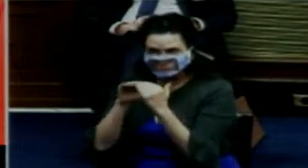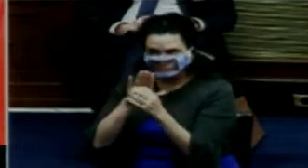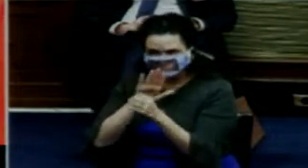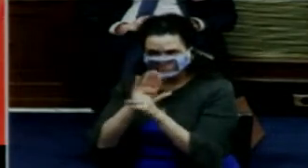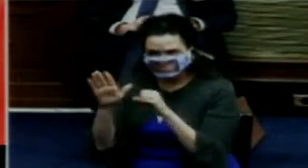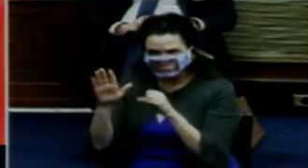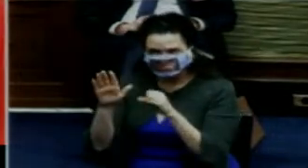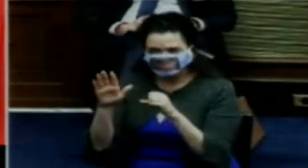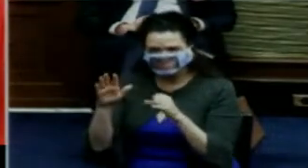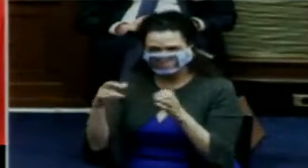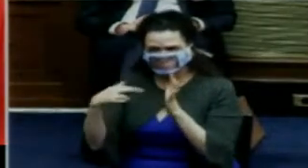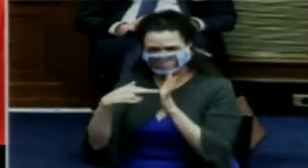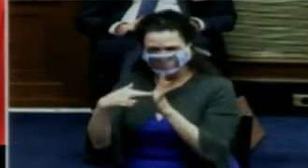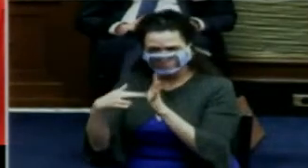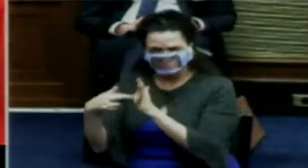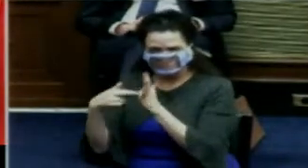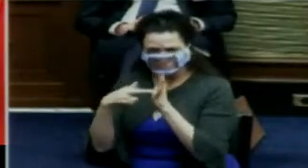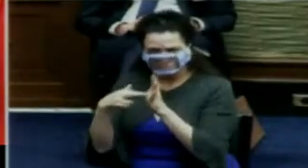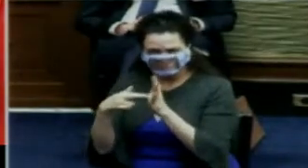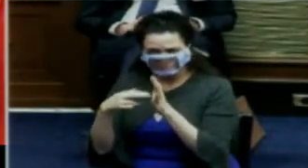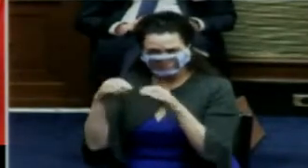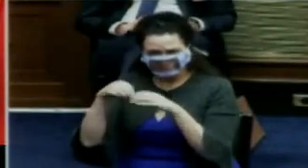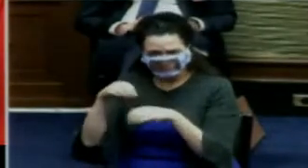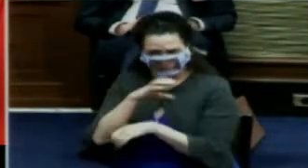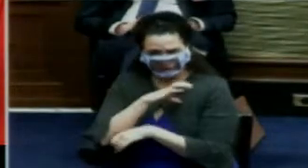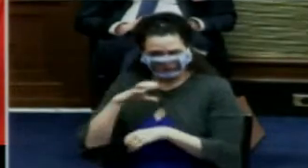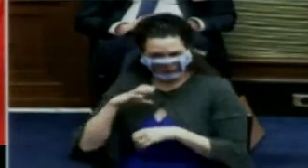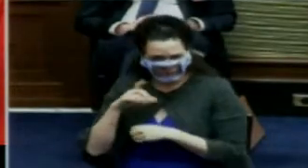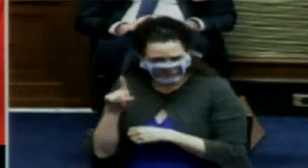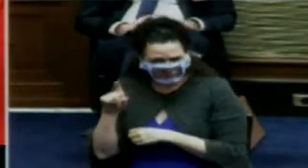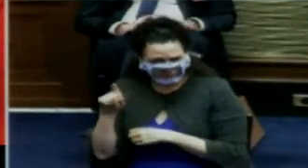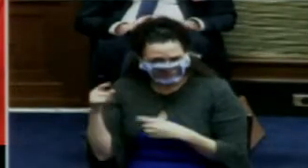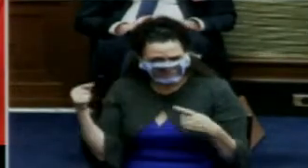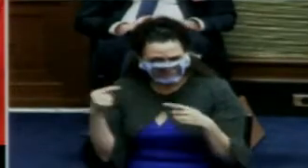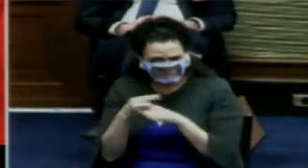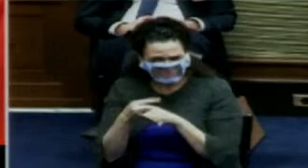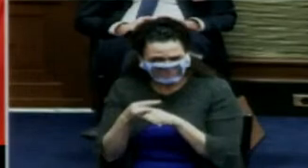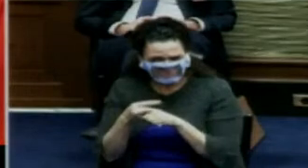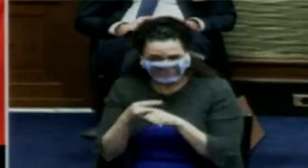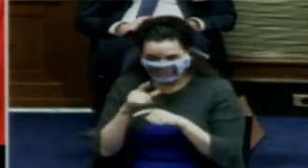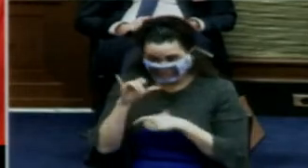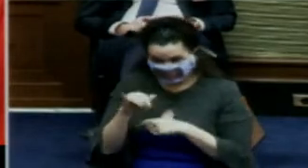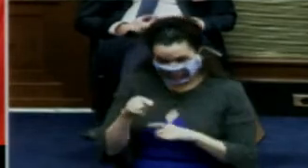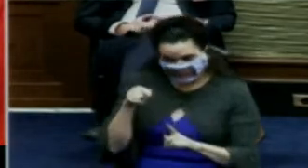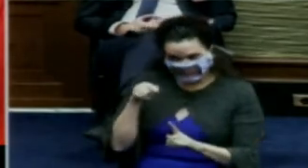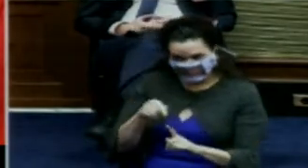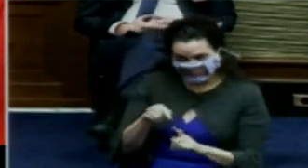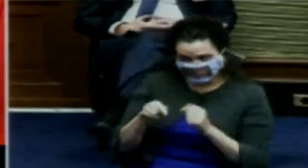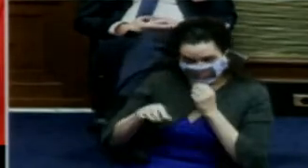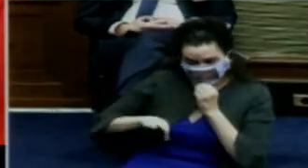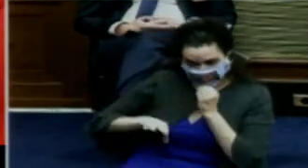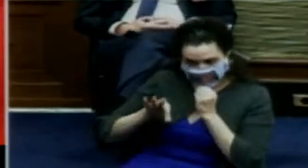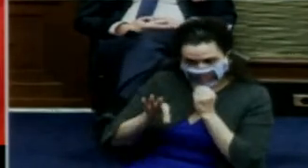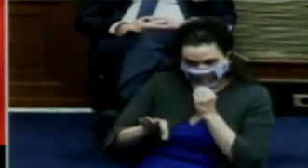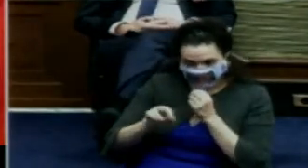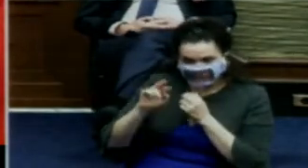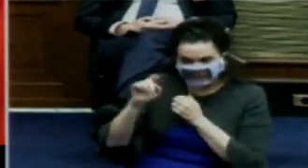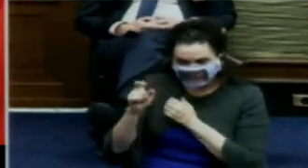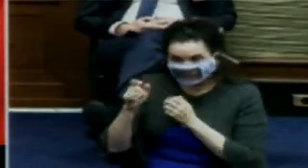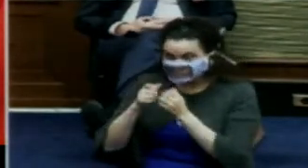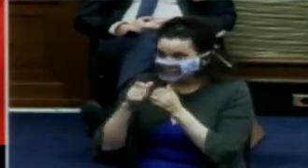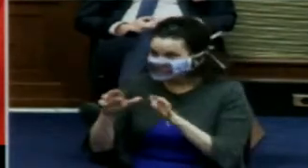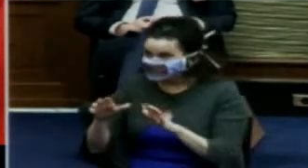represented. And so this notion of taxation without representation